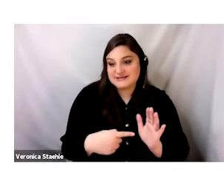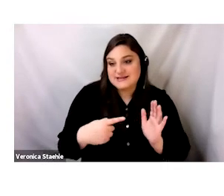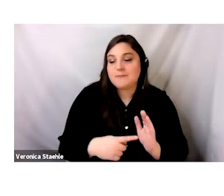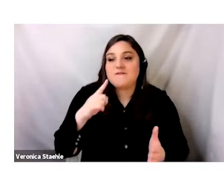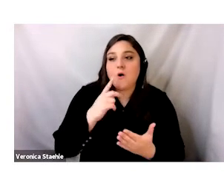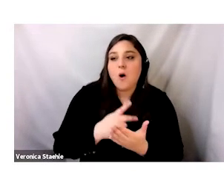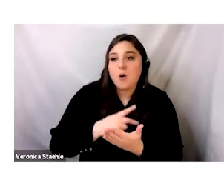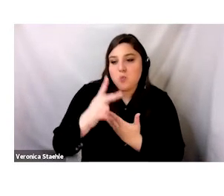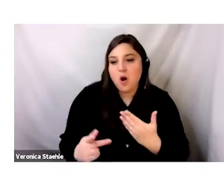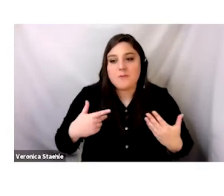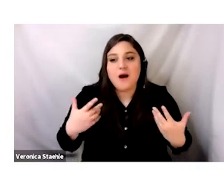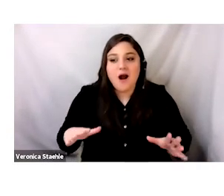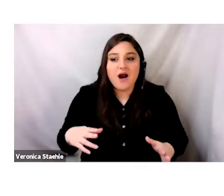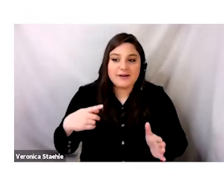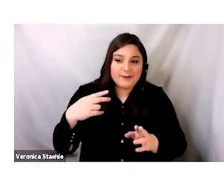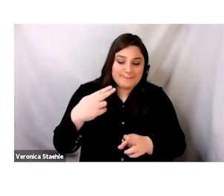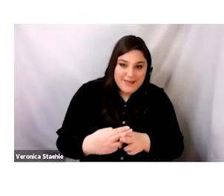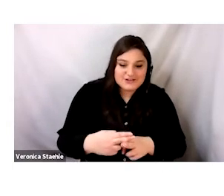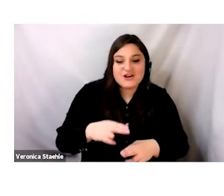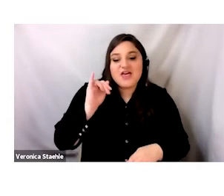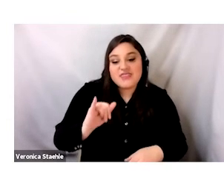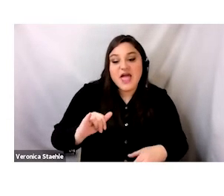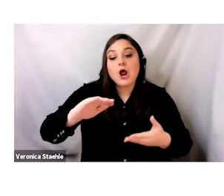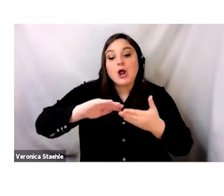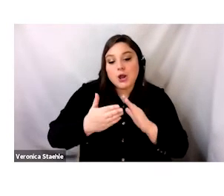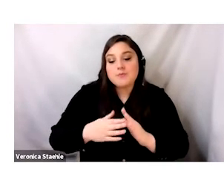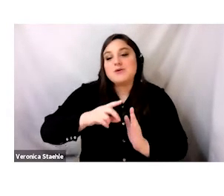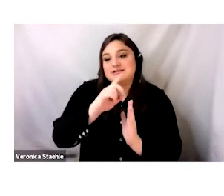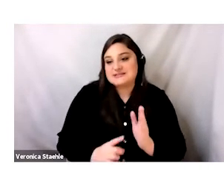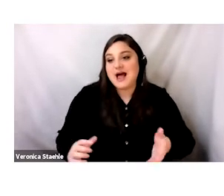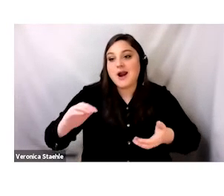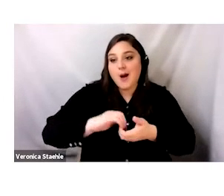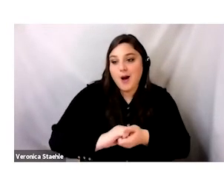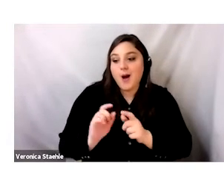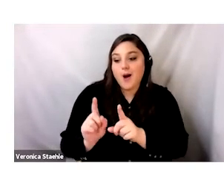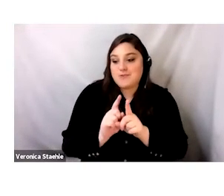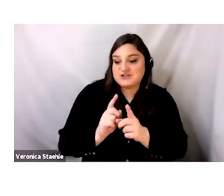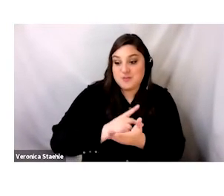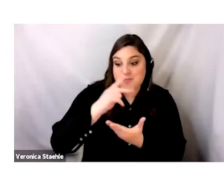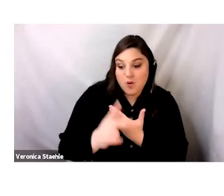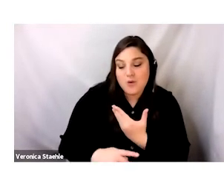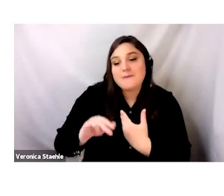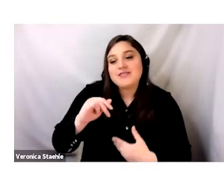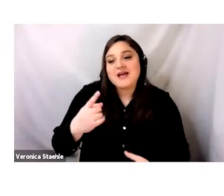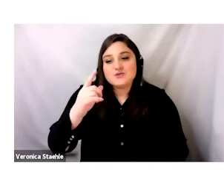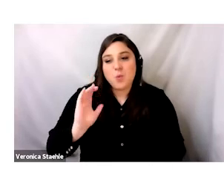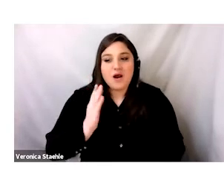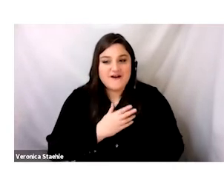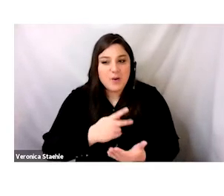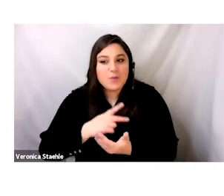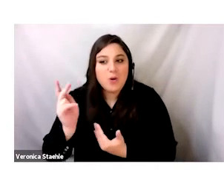earlier, which is the Community Design Apprenticeship Program. So the Community Design Apprenticeship Program is one of our programs. We